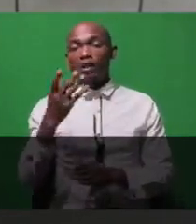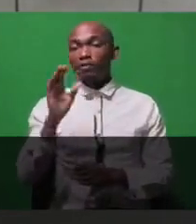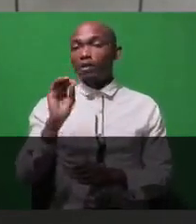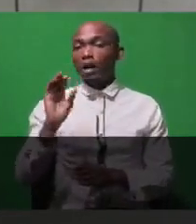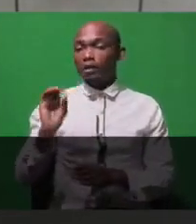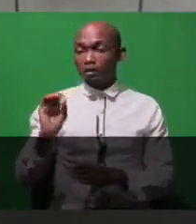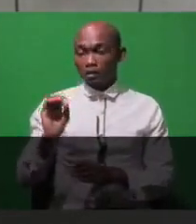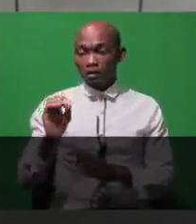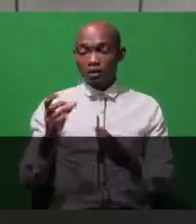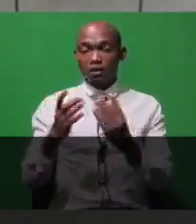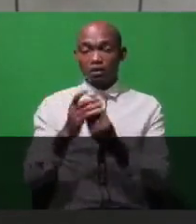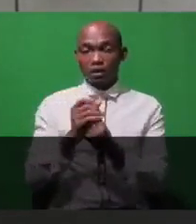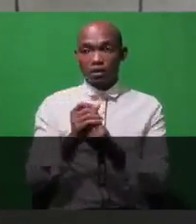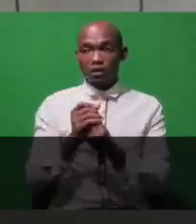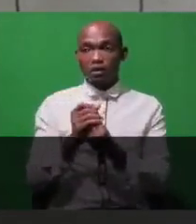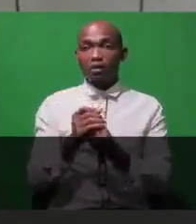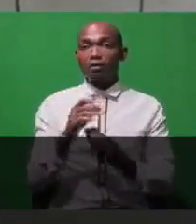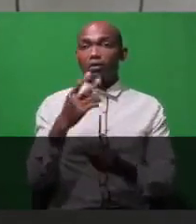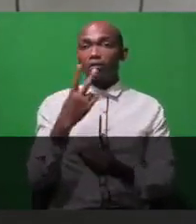and